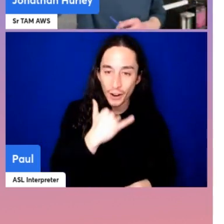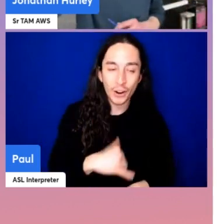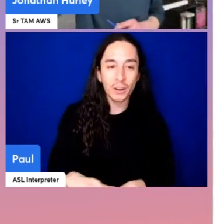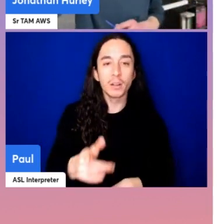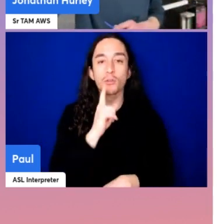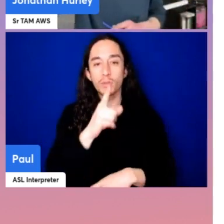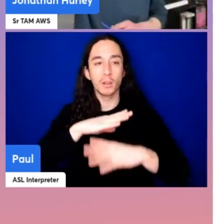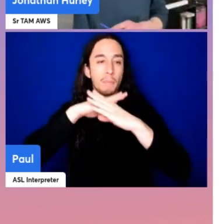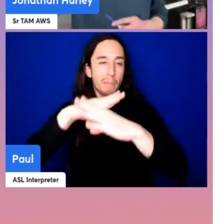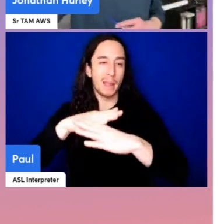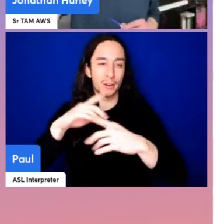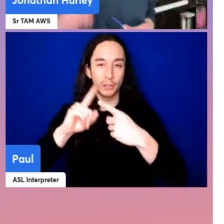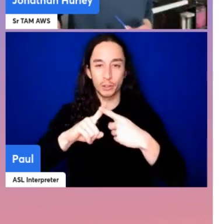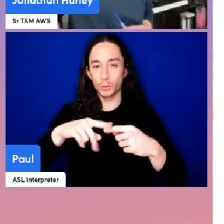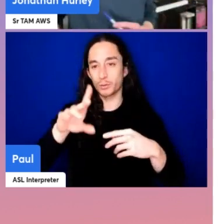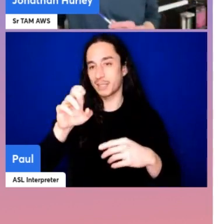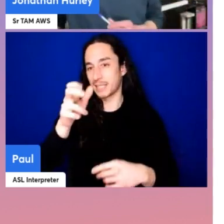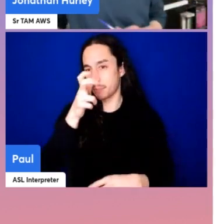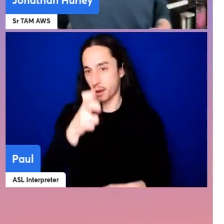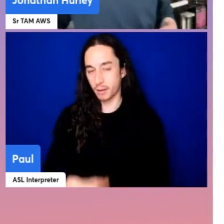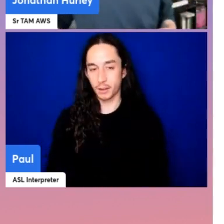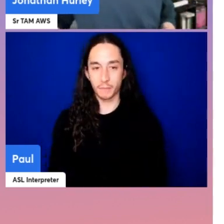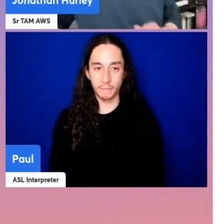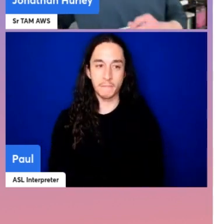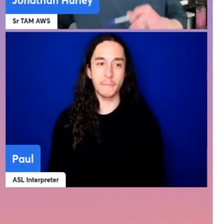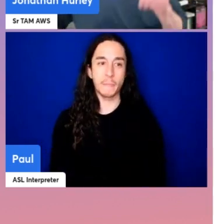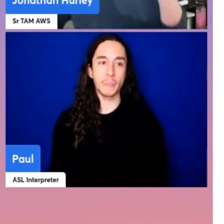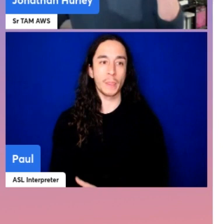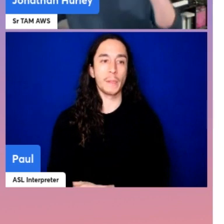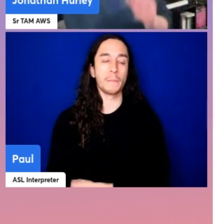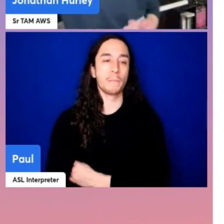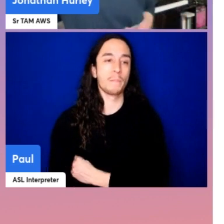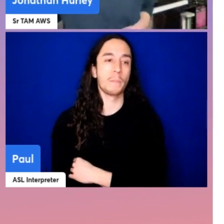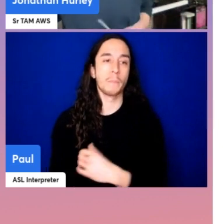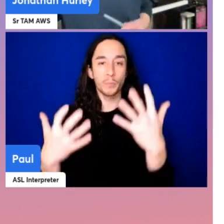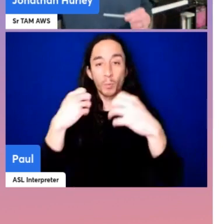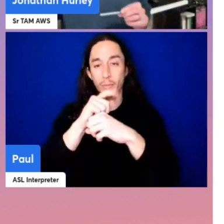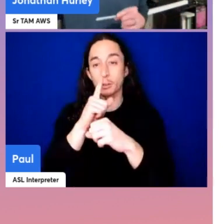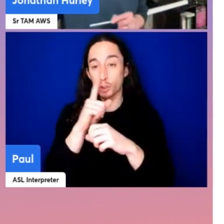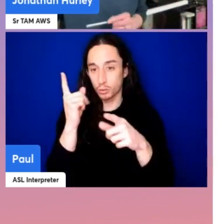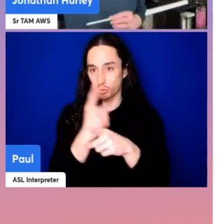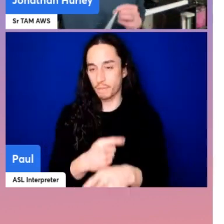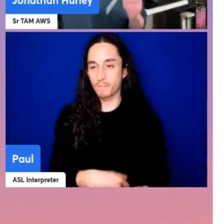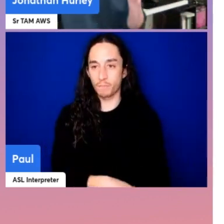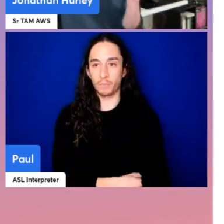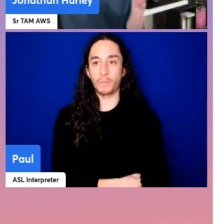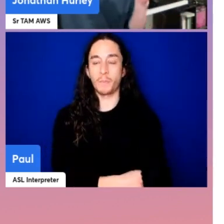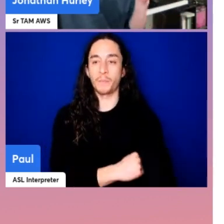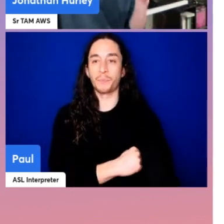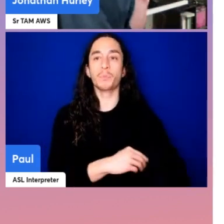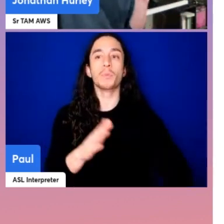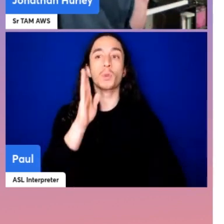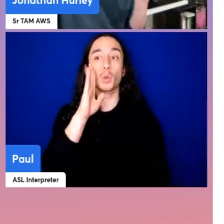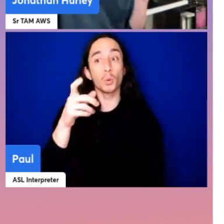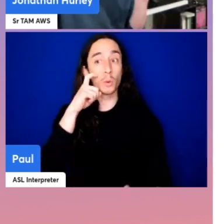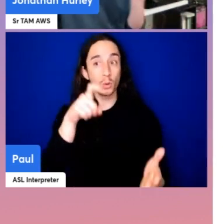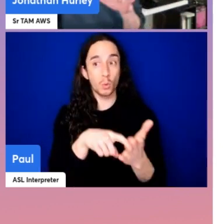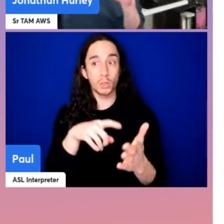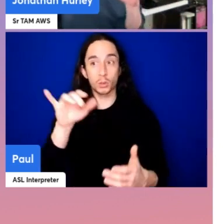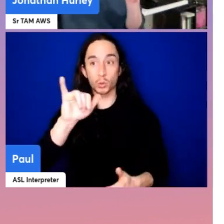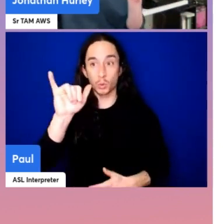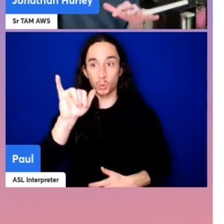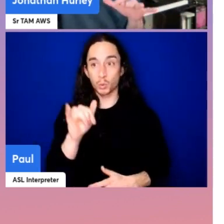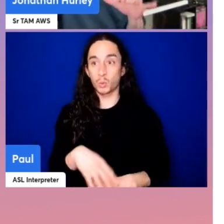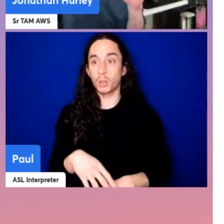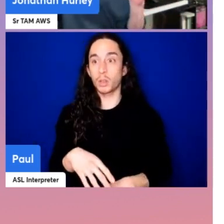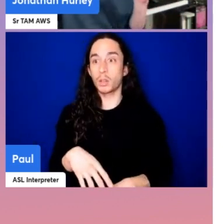to debug. So we do want to make sure that those are correct. You'll also notice here that we have